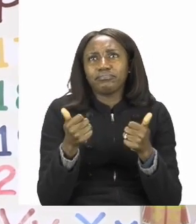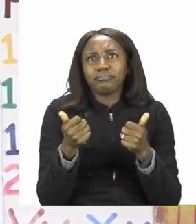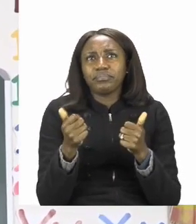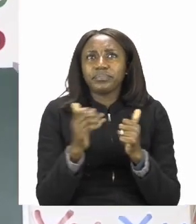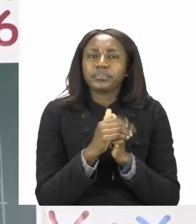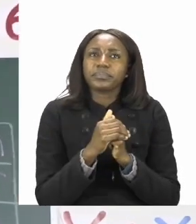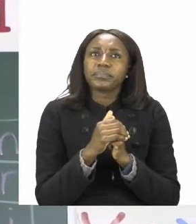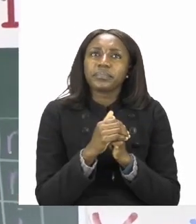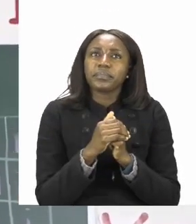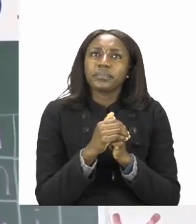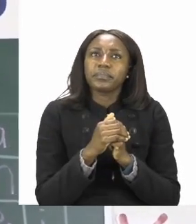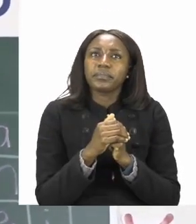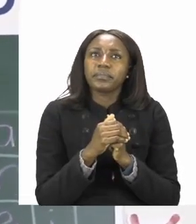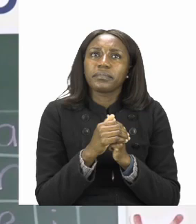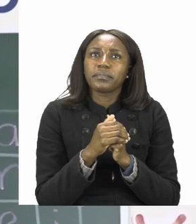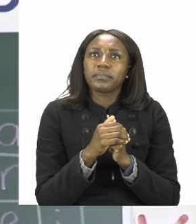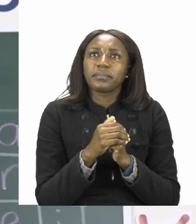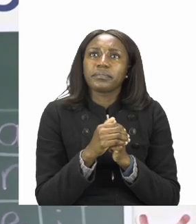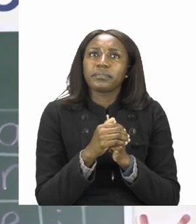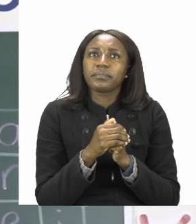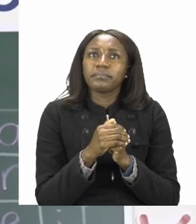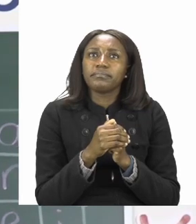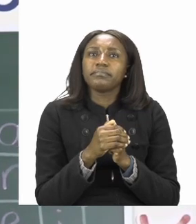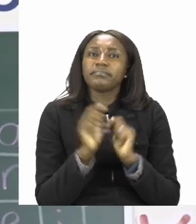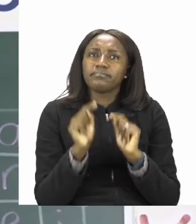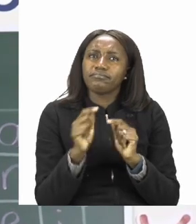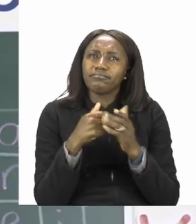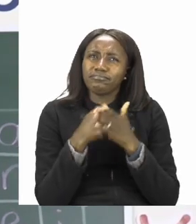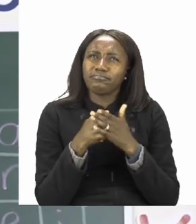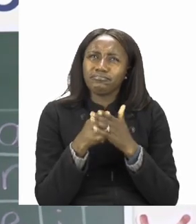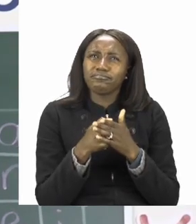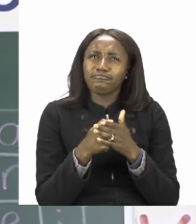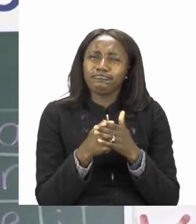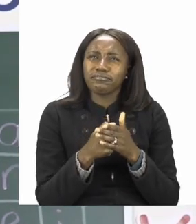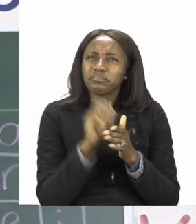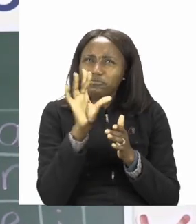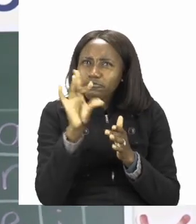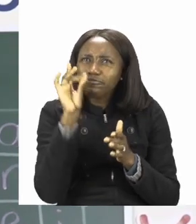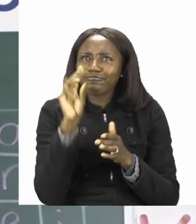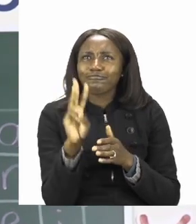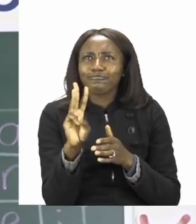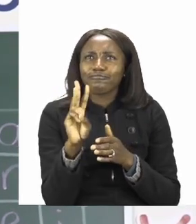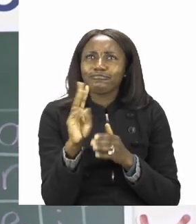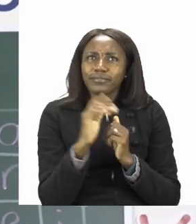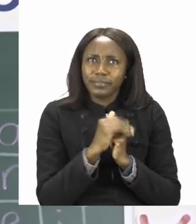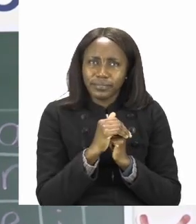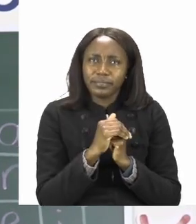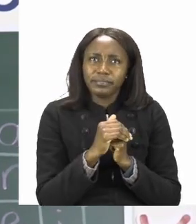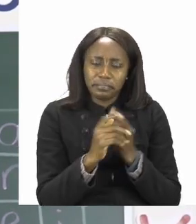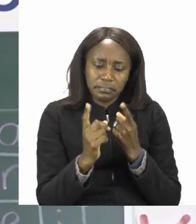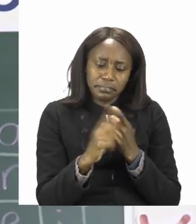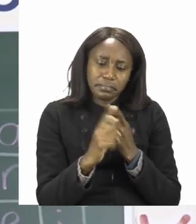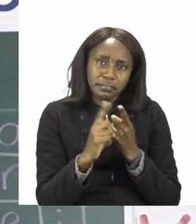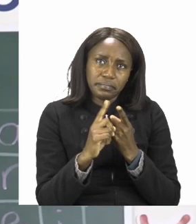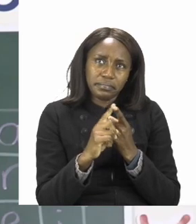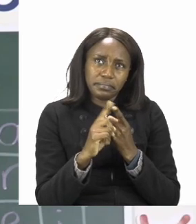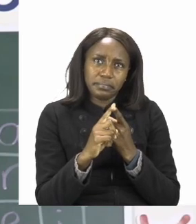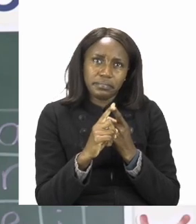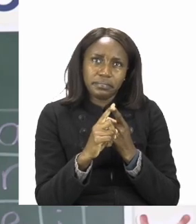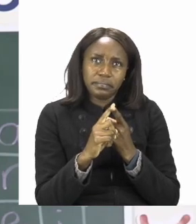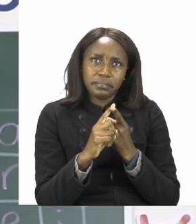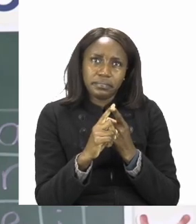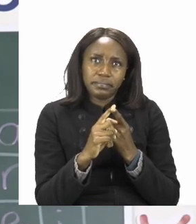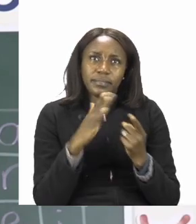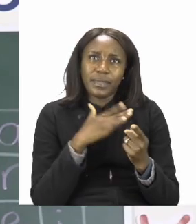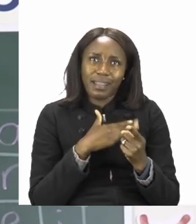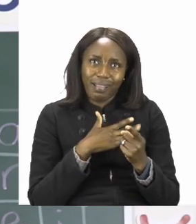We're going to take a look and try and find at least 3 of them together. So the first one that I want us to try and find is